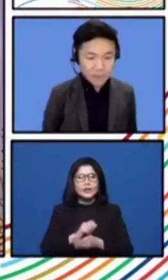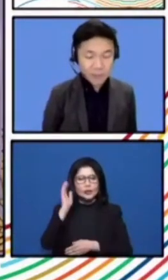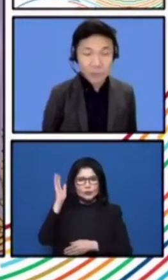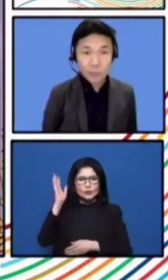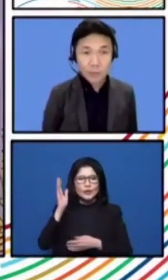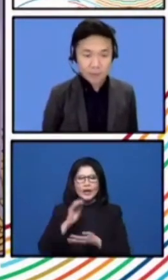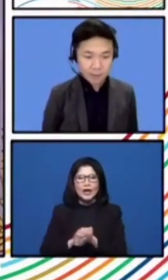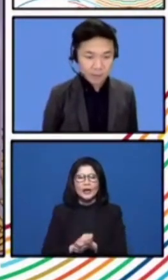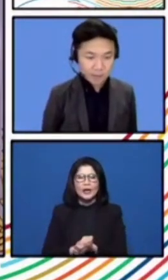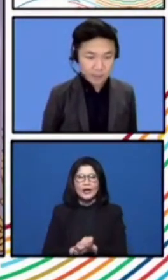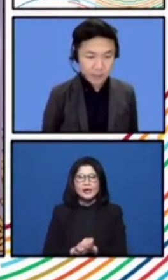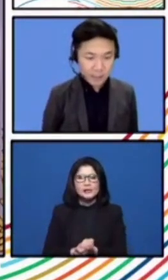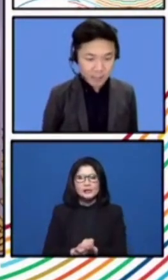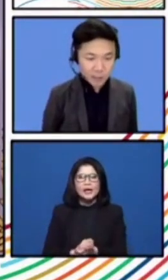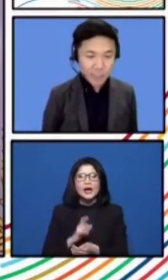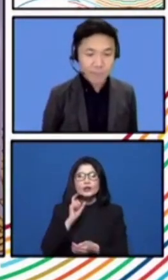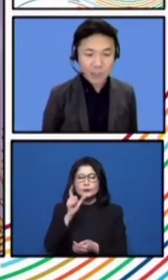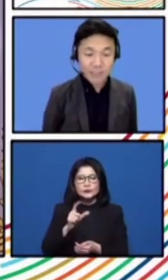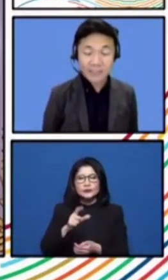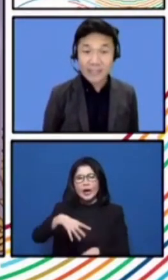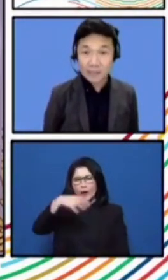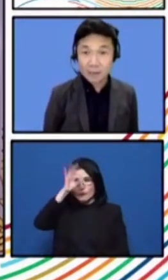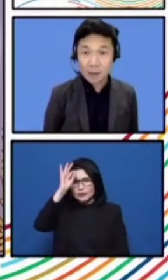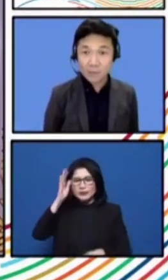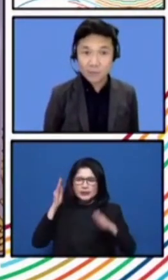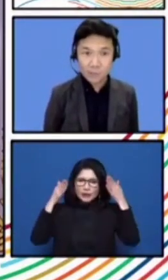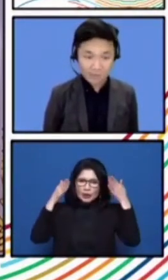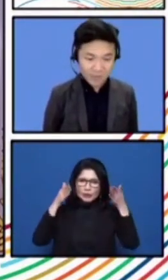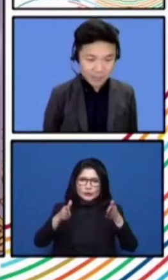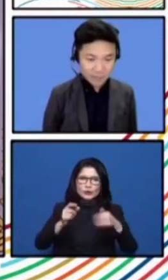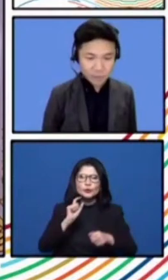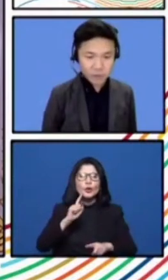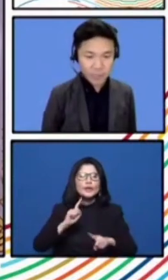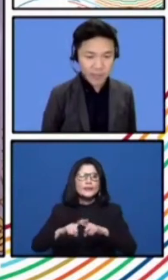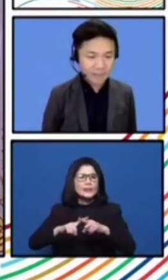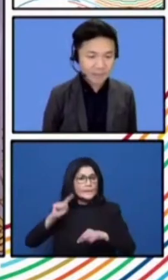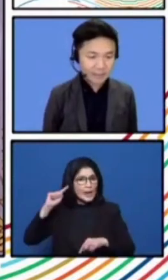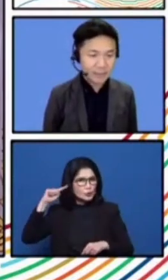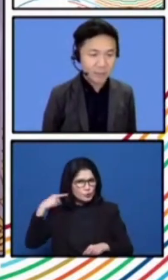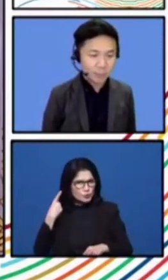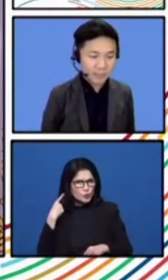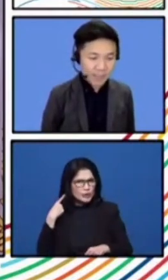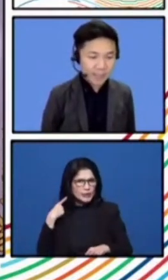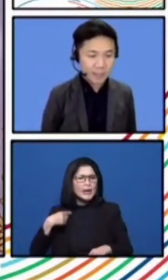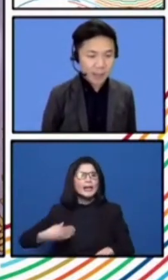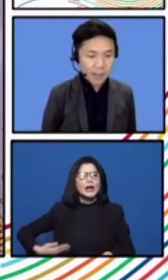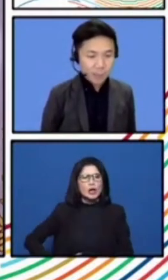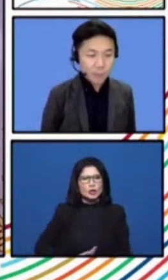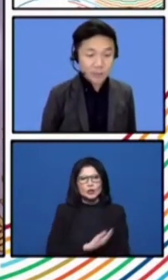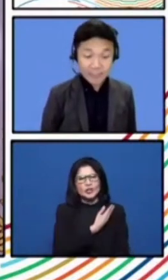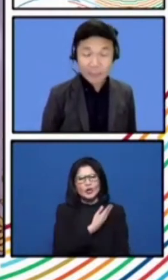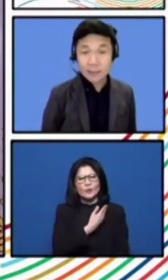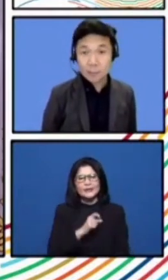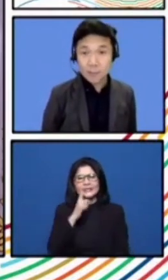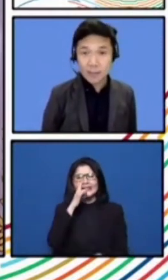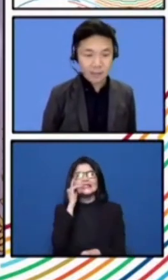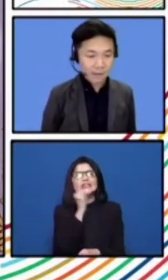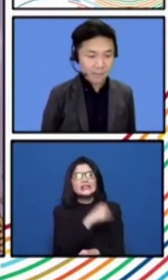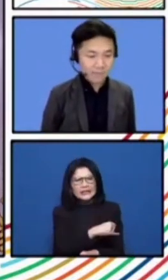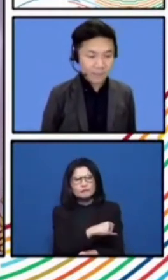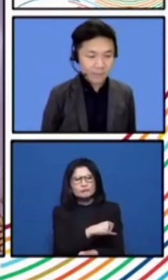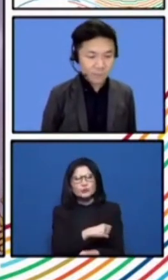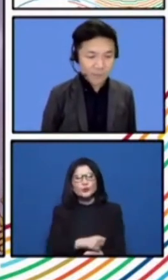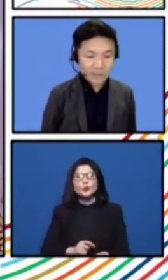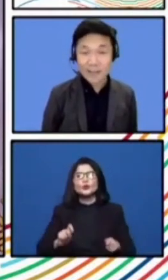achievements were initiated by collecting data of from the victims and succeeded in obtaining which succeeded in obtaining